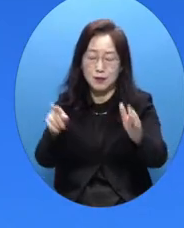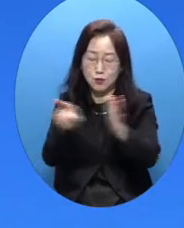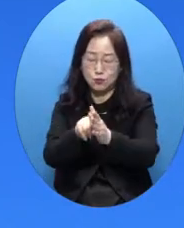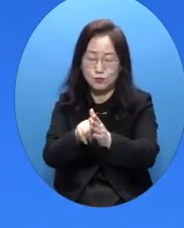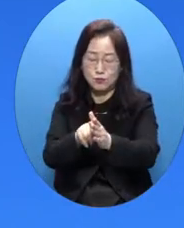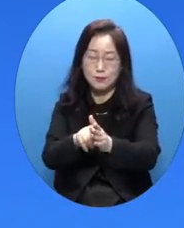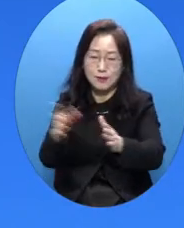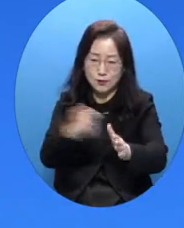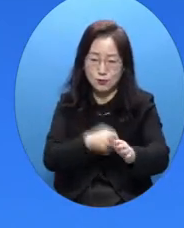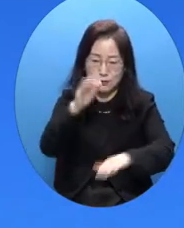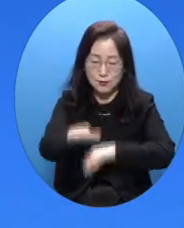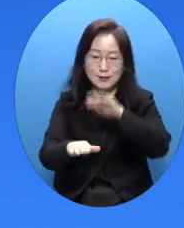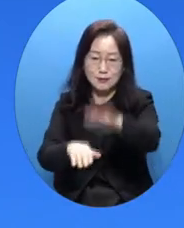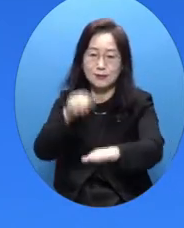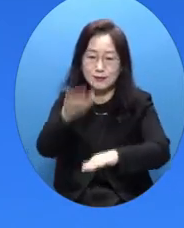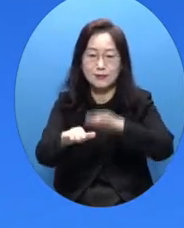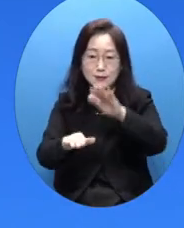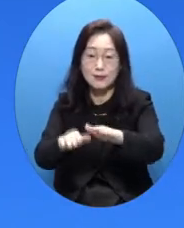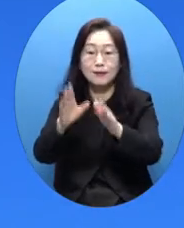again